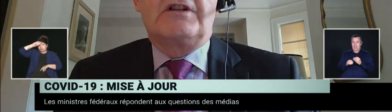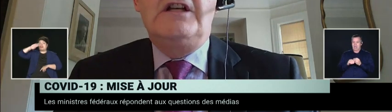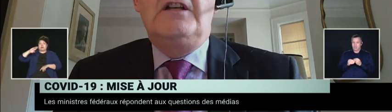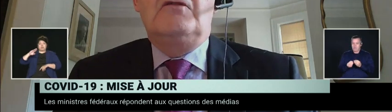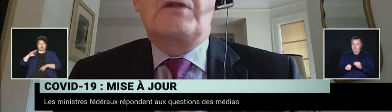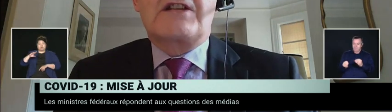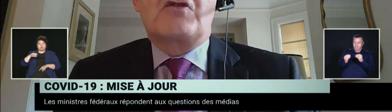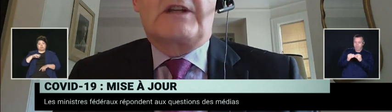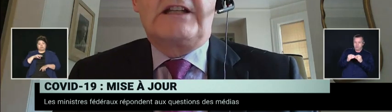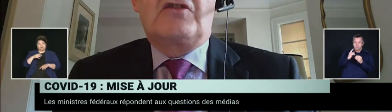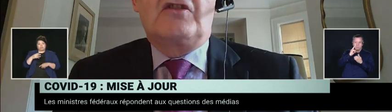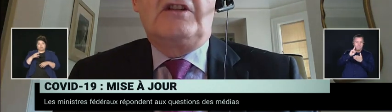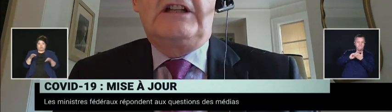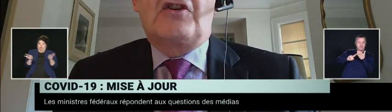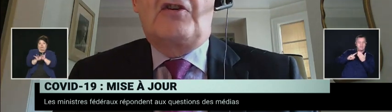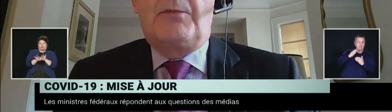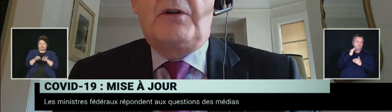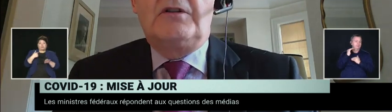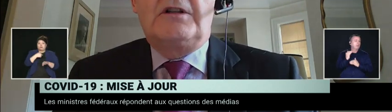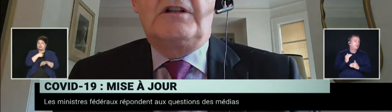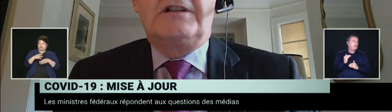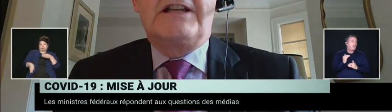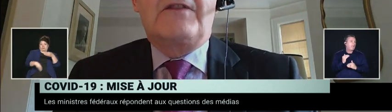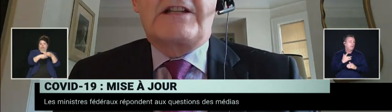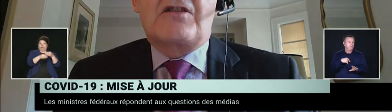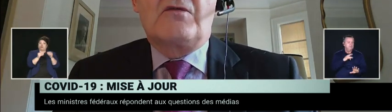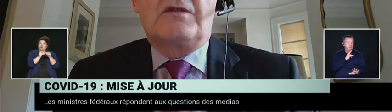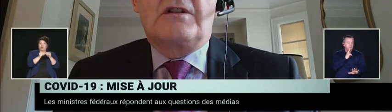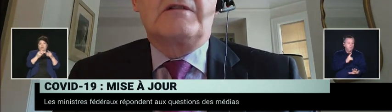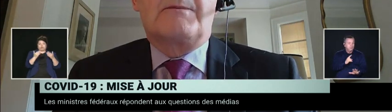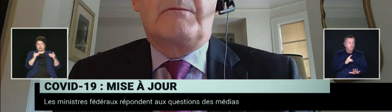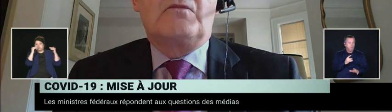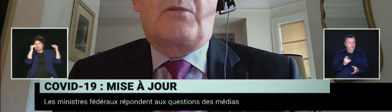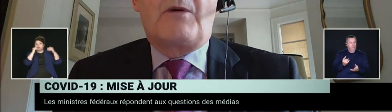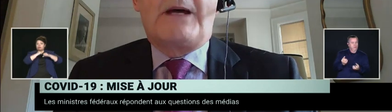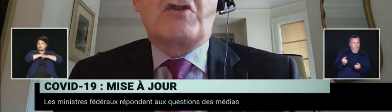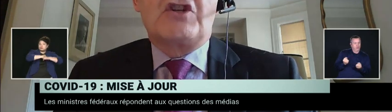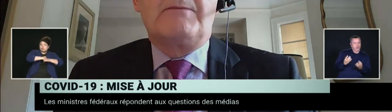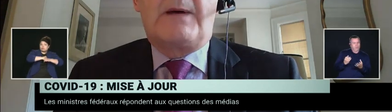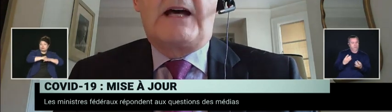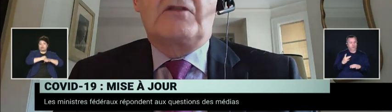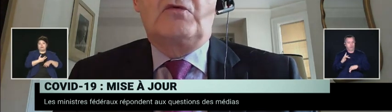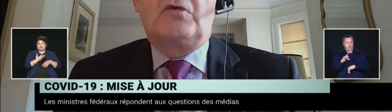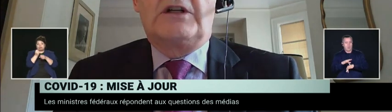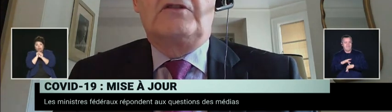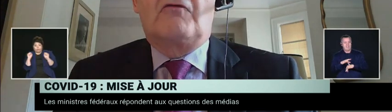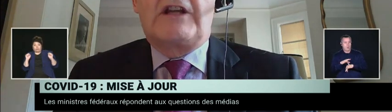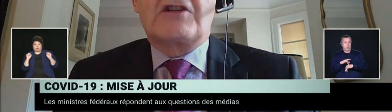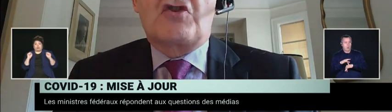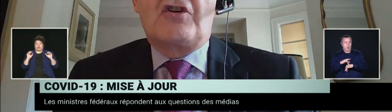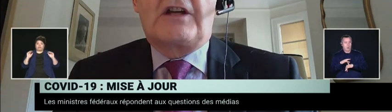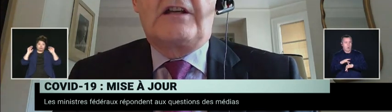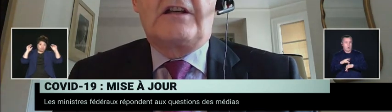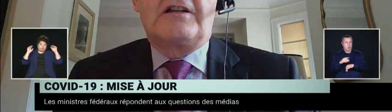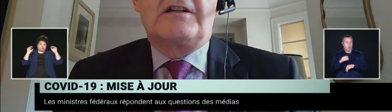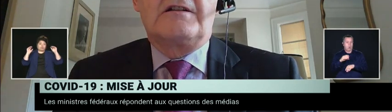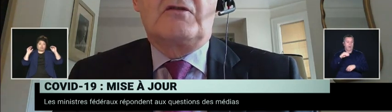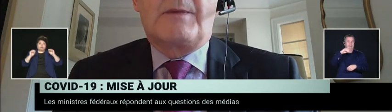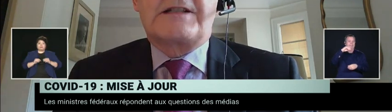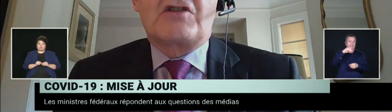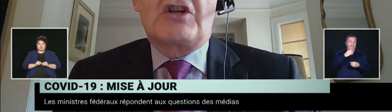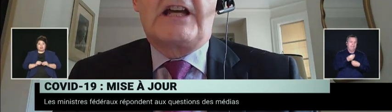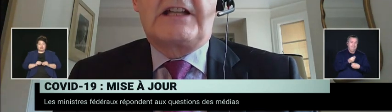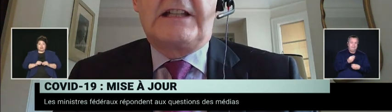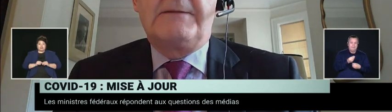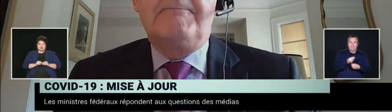pour nous assurer qu'il n'y aura pas d'infection propagée par nos voyageurs,